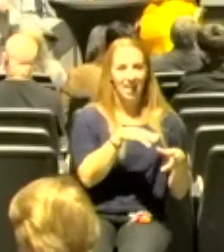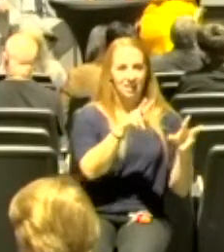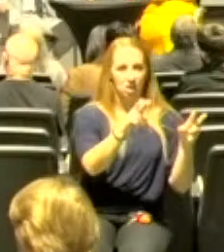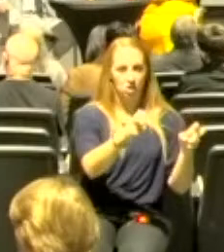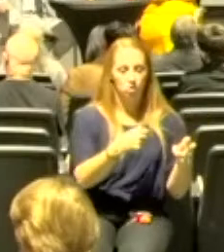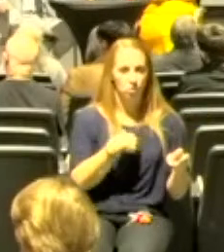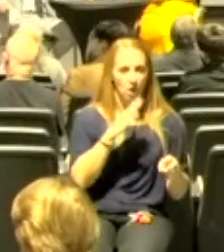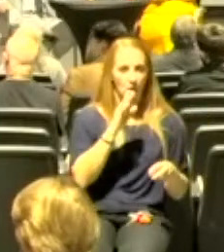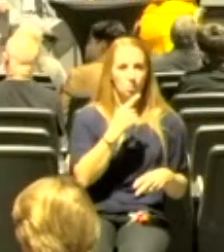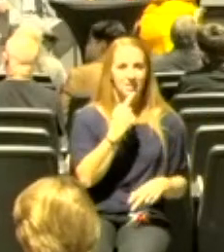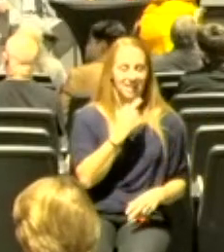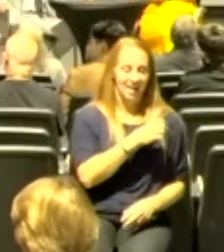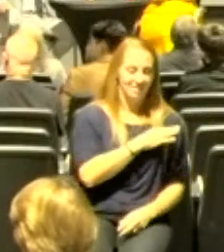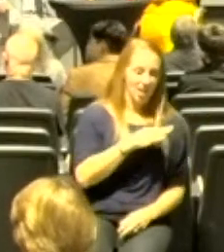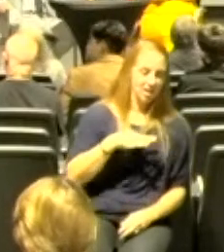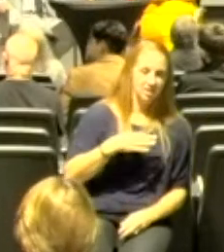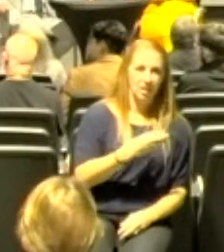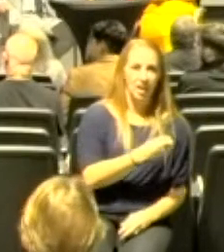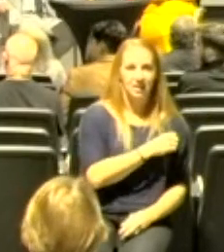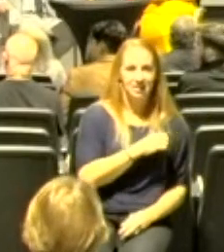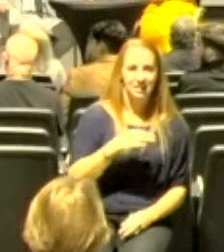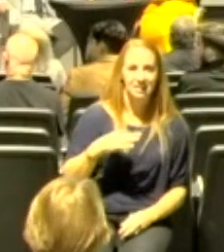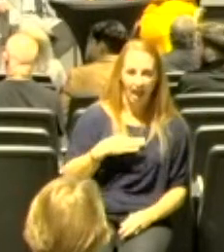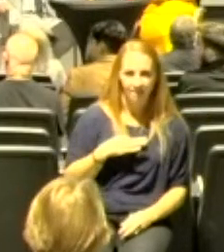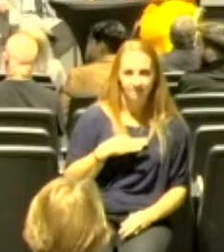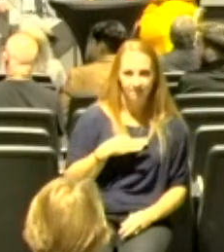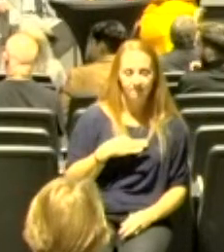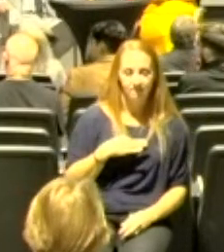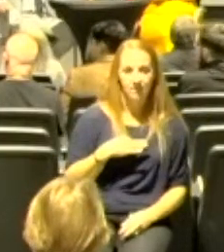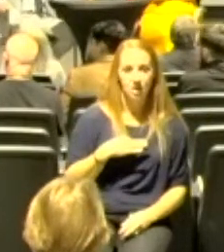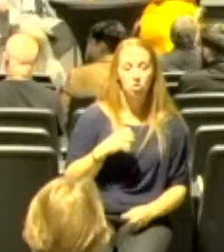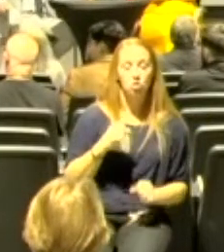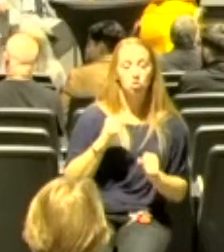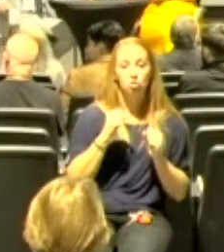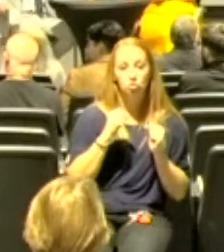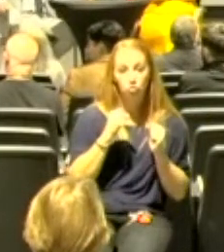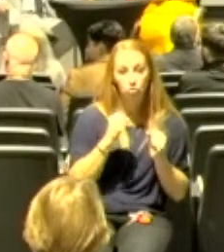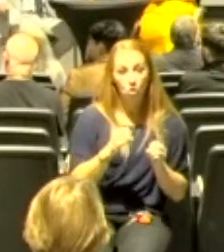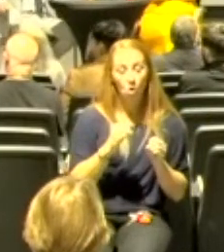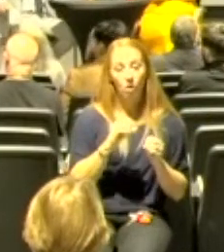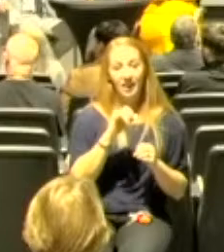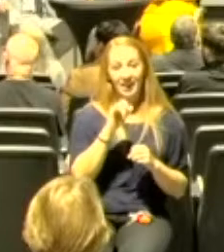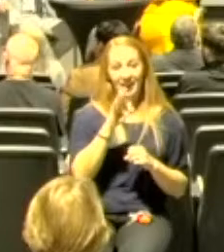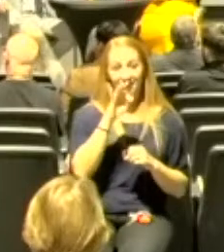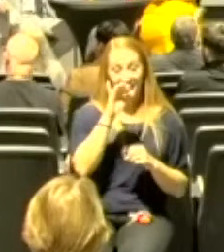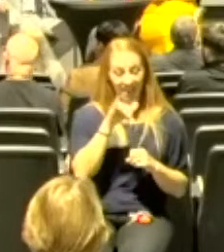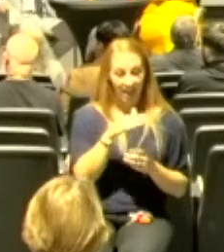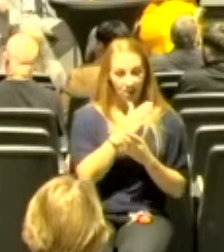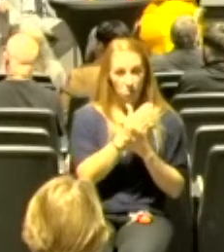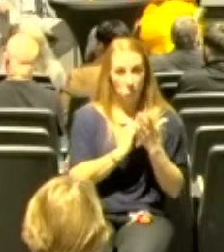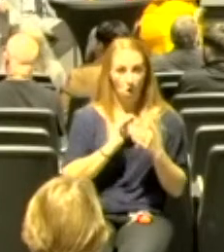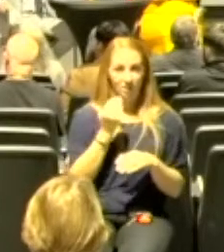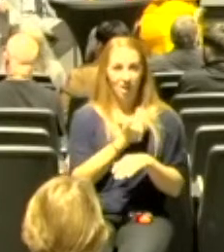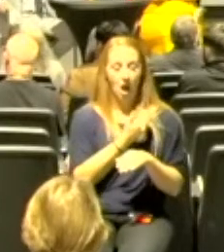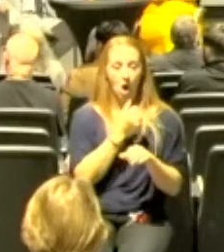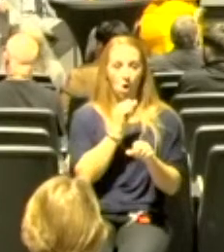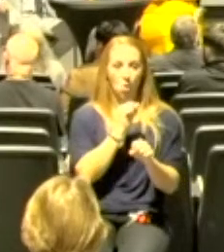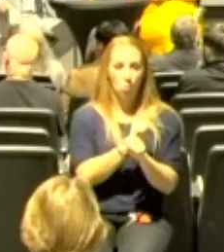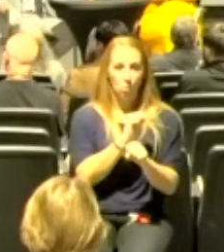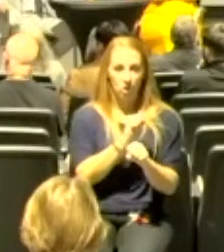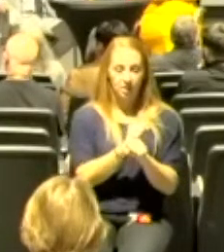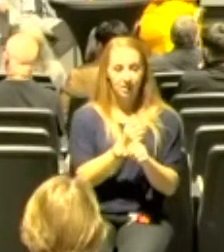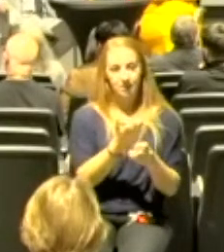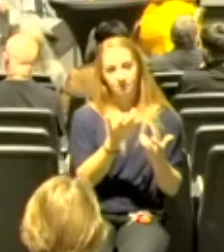going to be saying faculty and staff more, faculty and staff, so that we put that as a part of our working lexicon